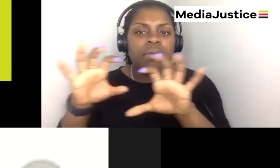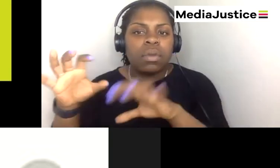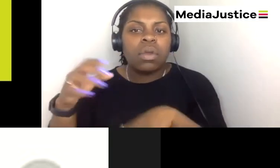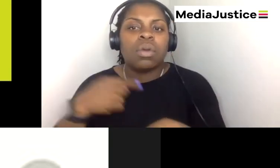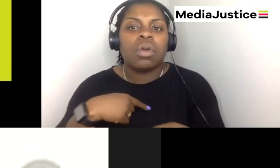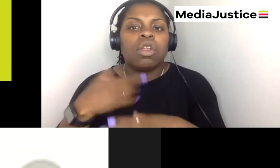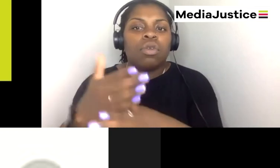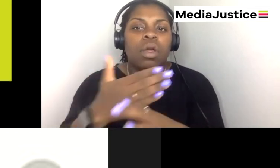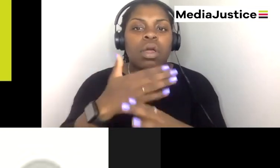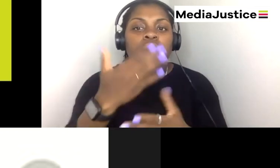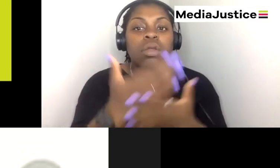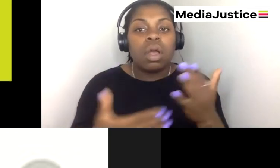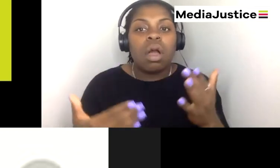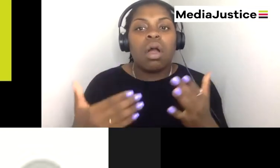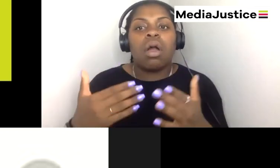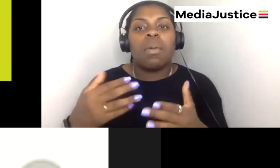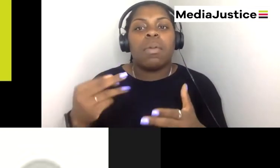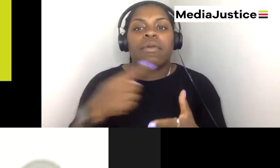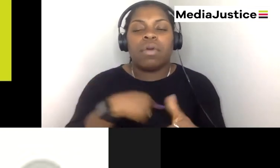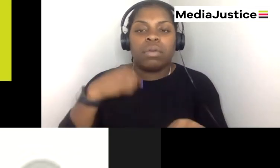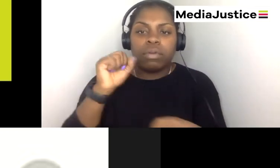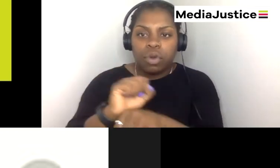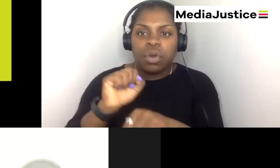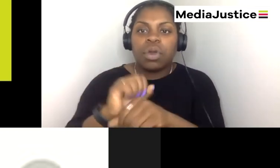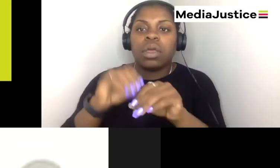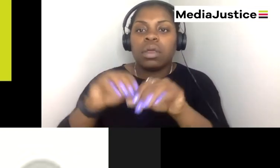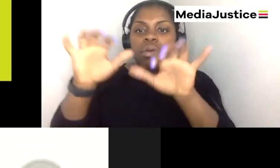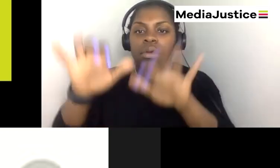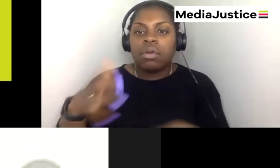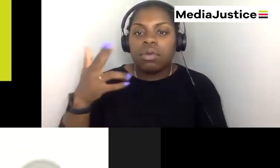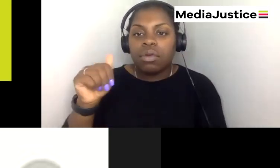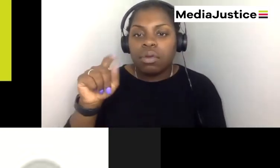we shared some of our work in there.